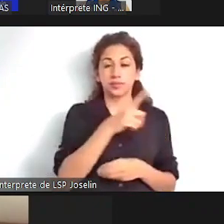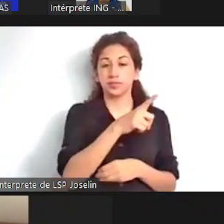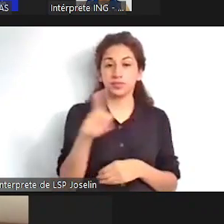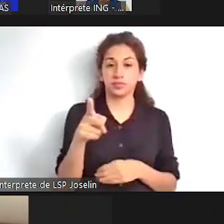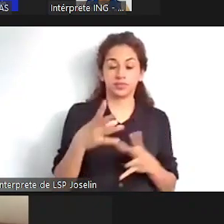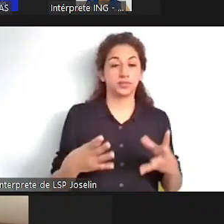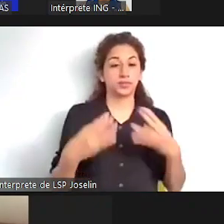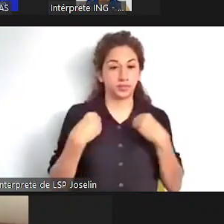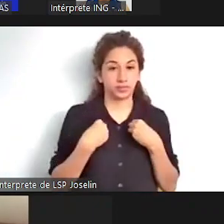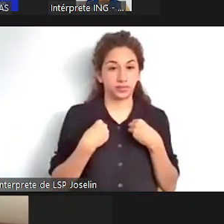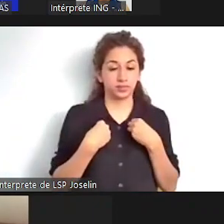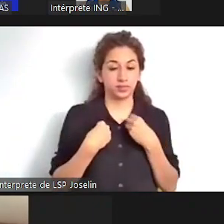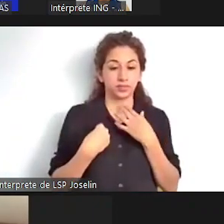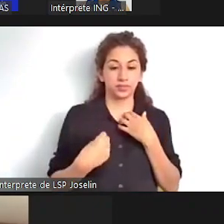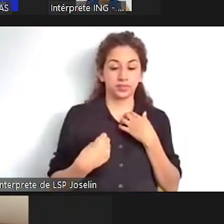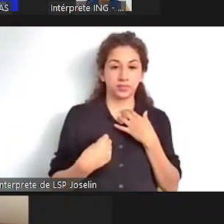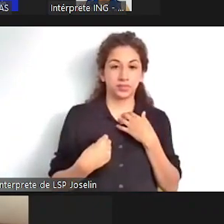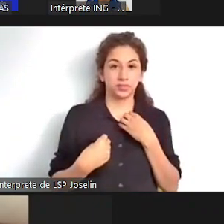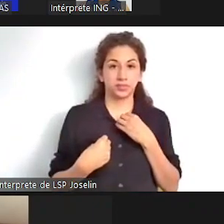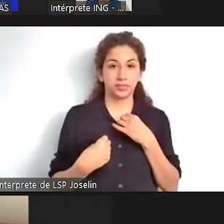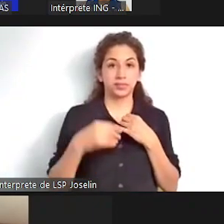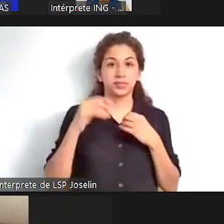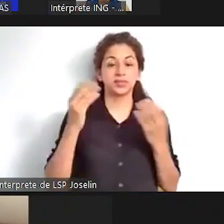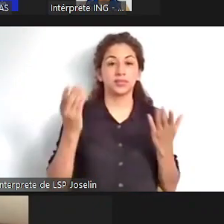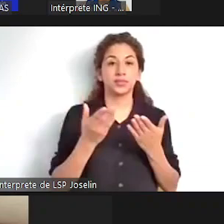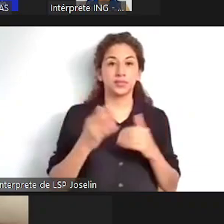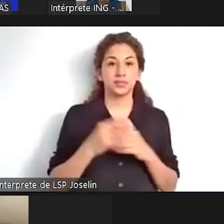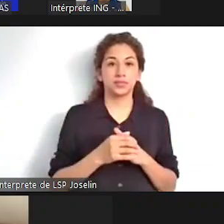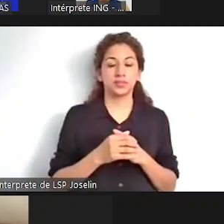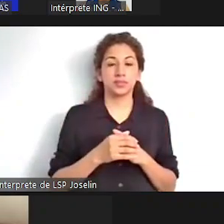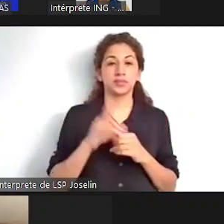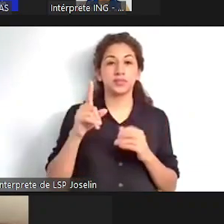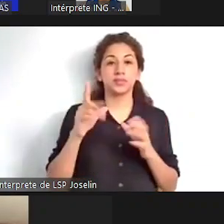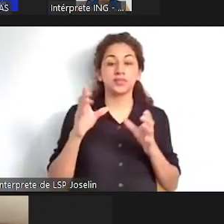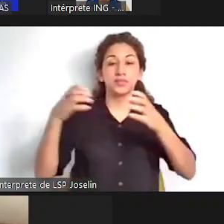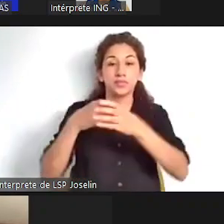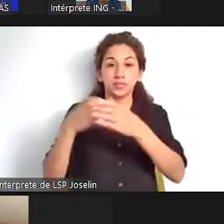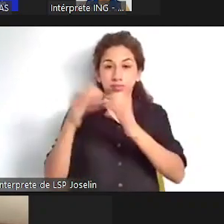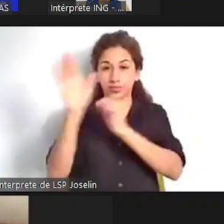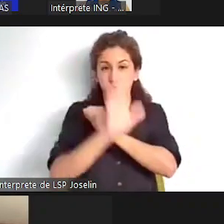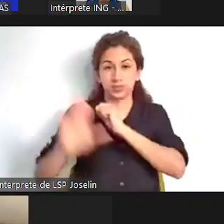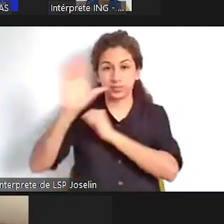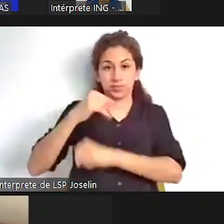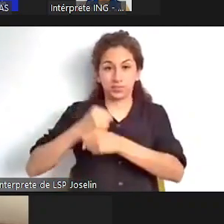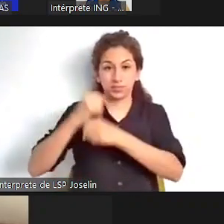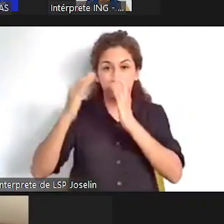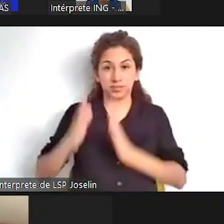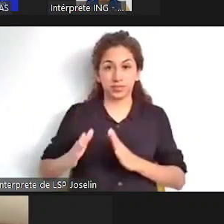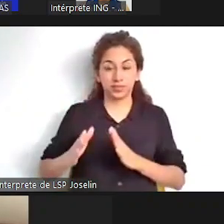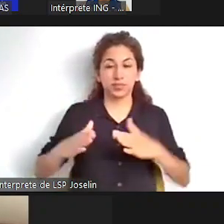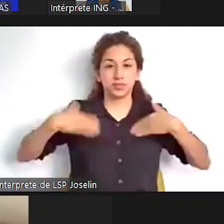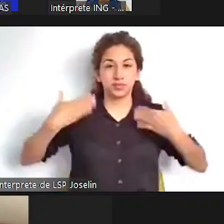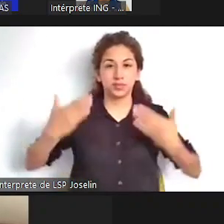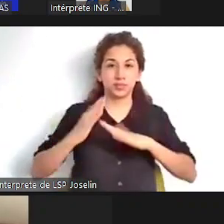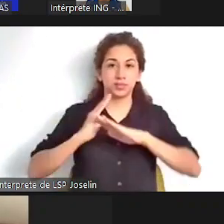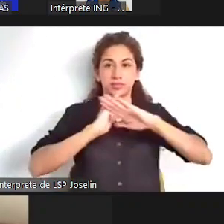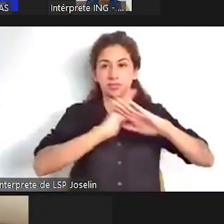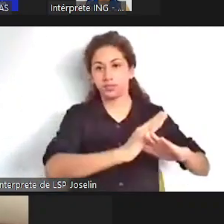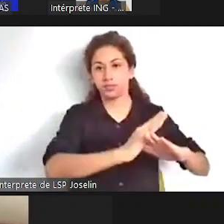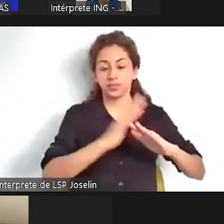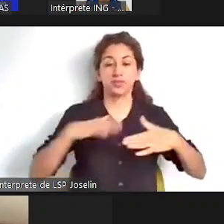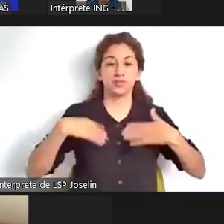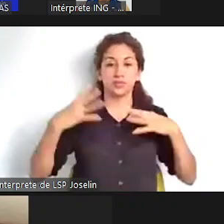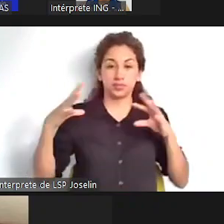how do you consider that the unions can